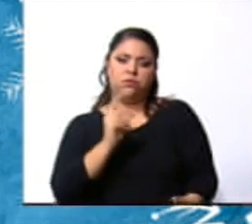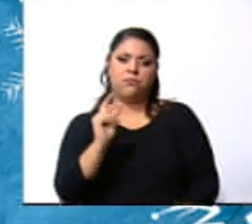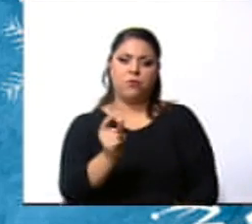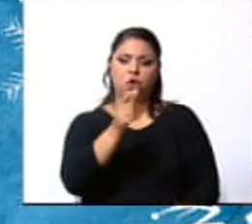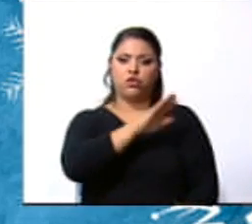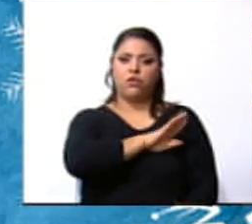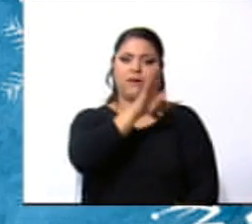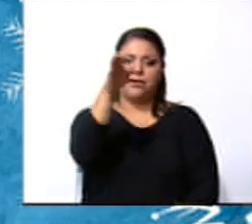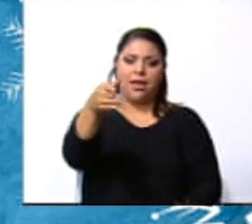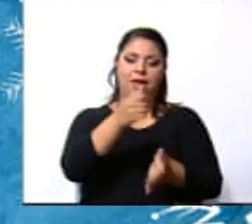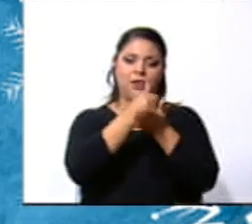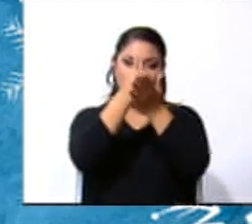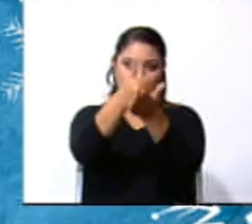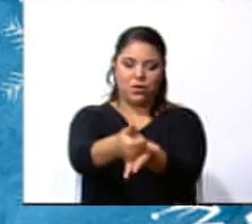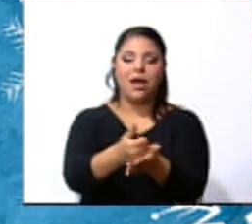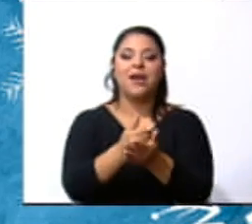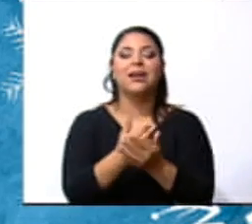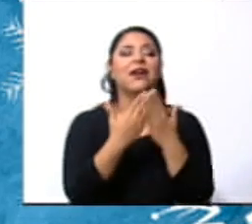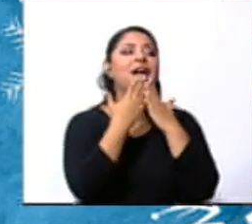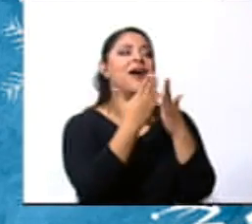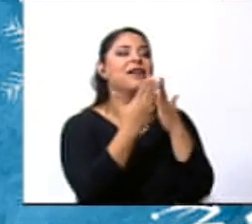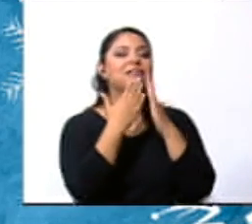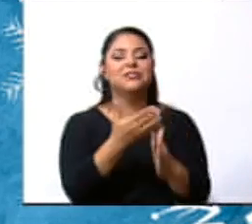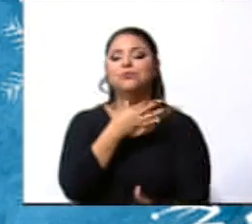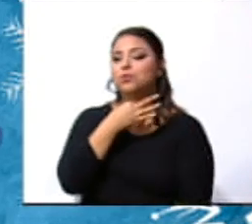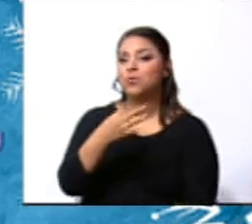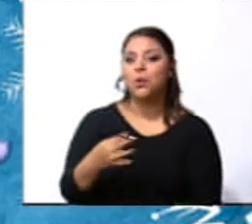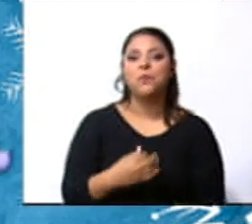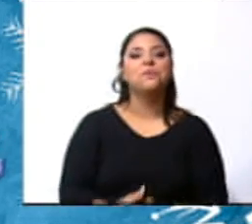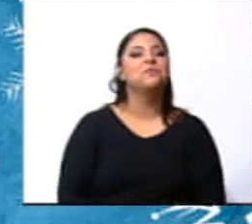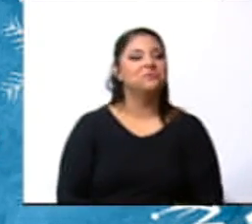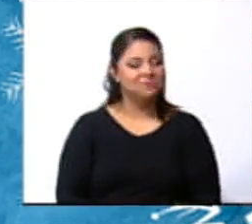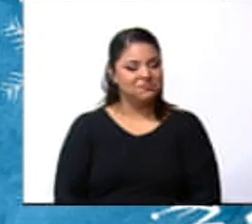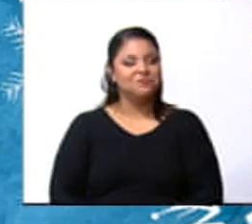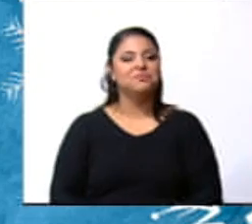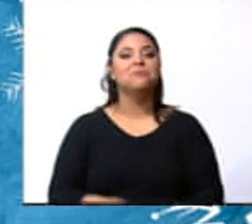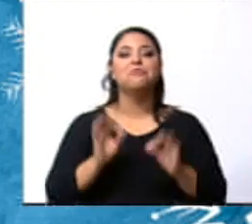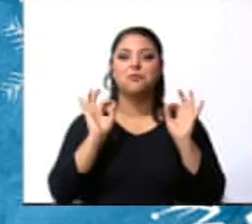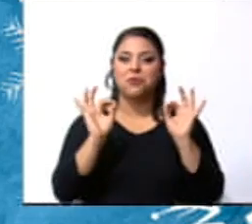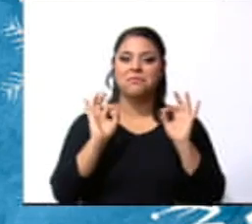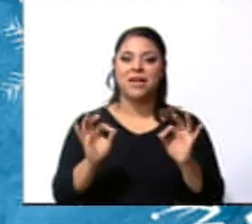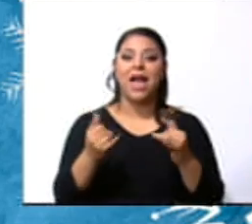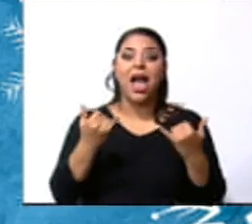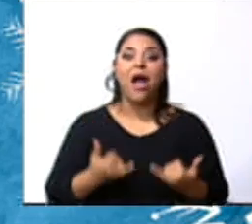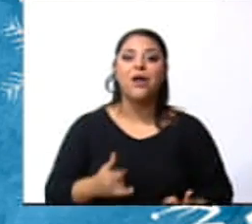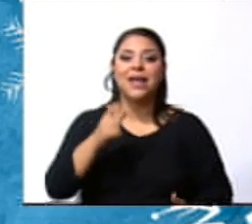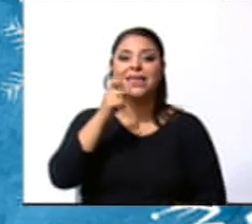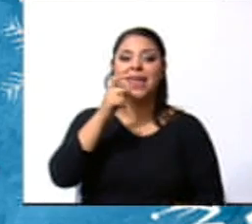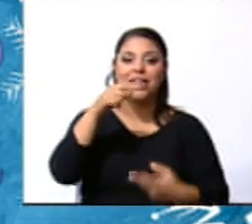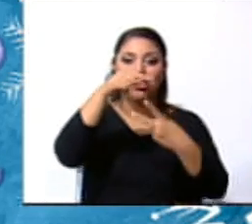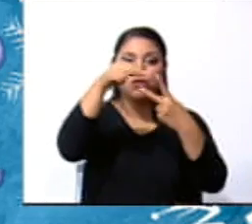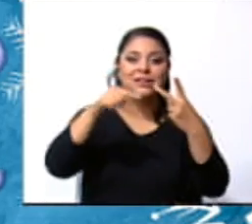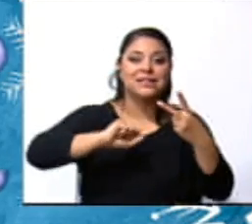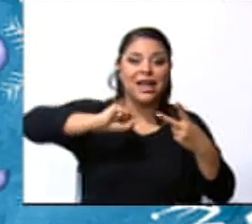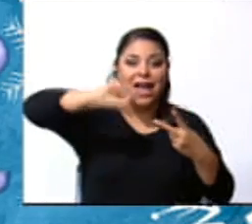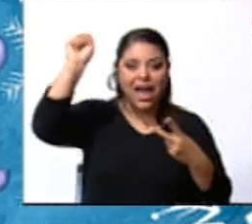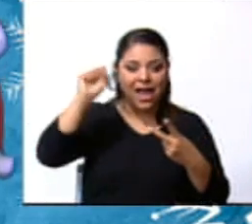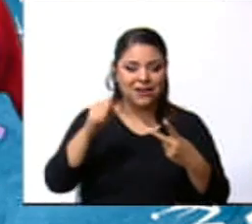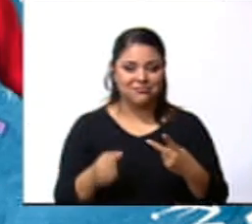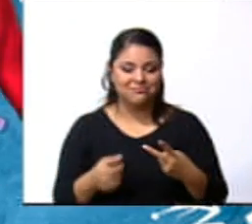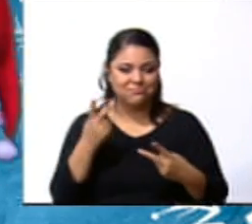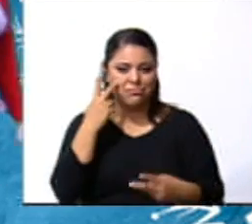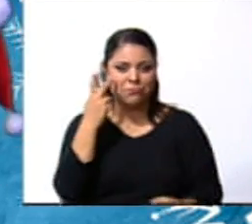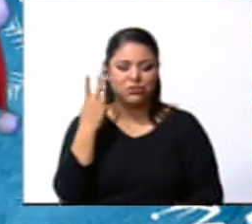you. Thank you. You're welcome. Okay, now, who is the winner in this contest? Let's see.